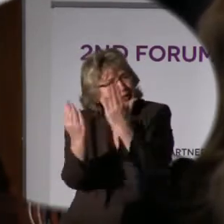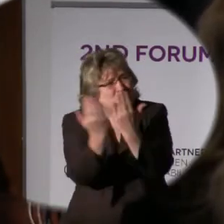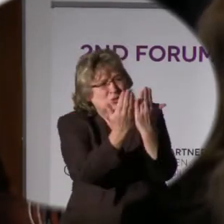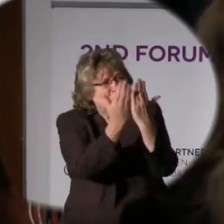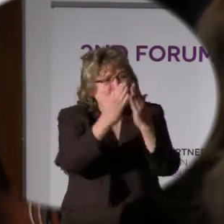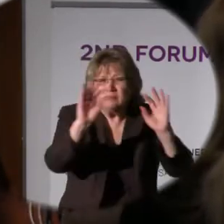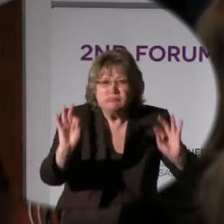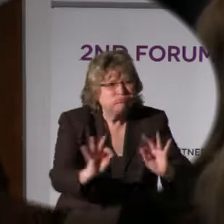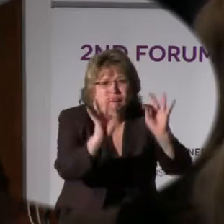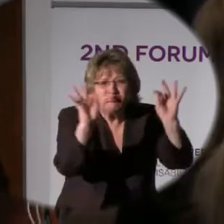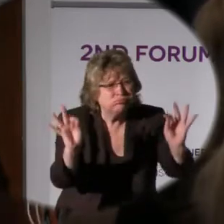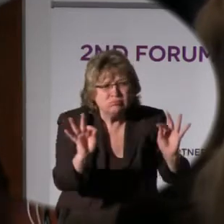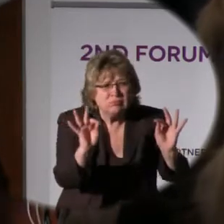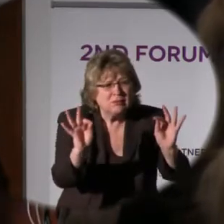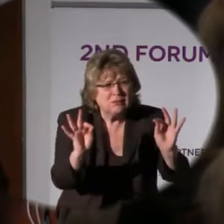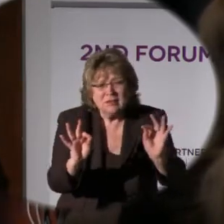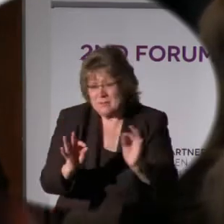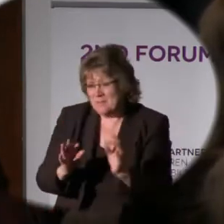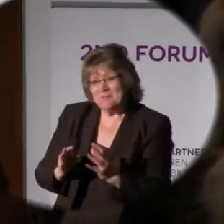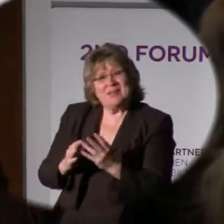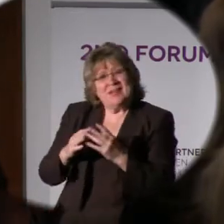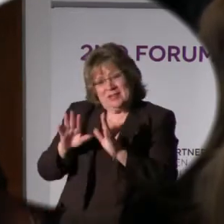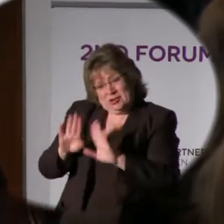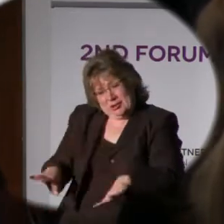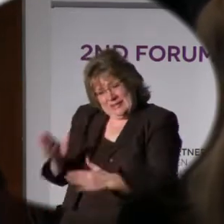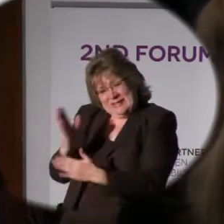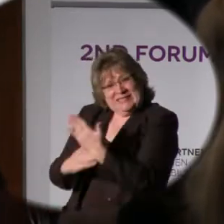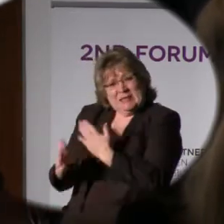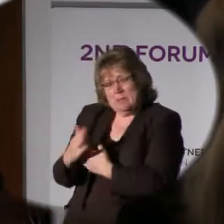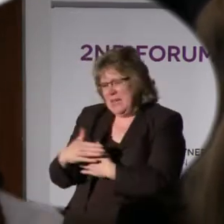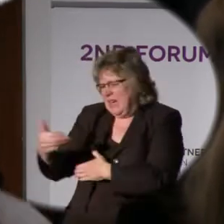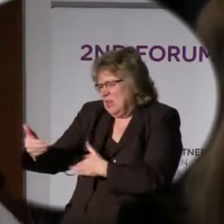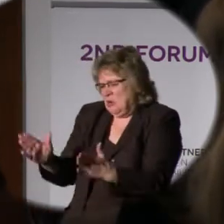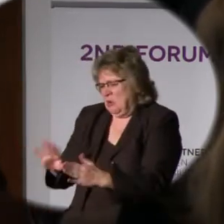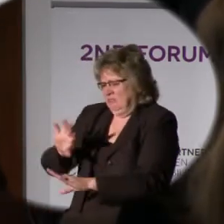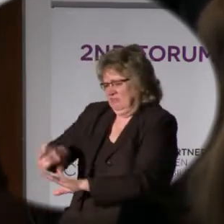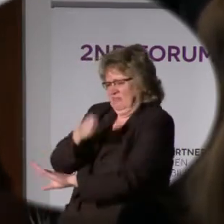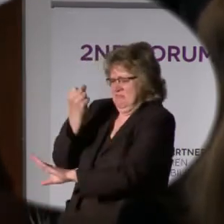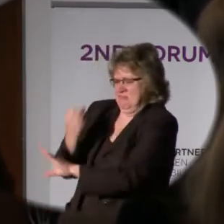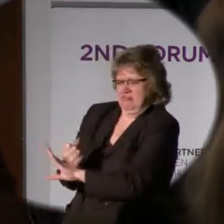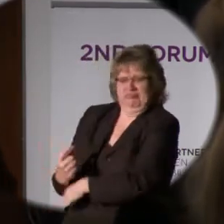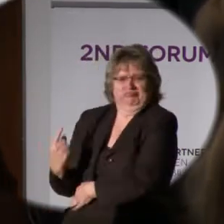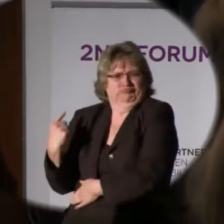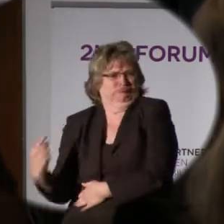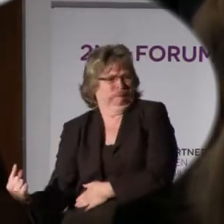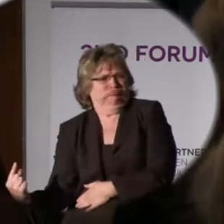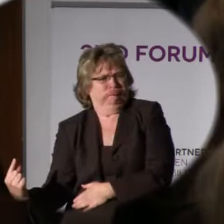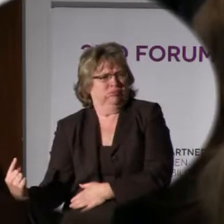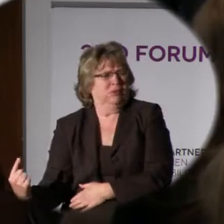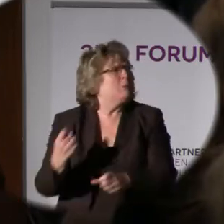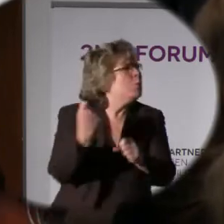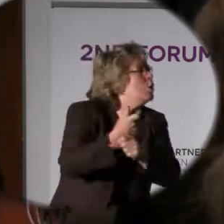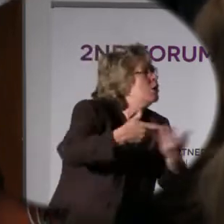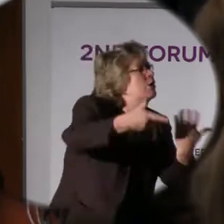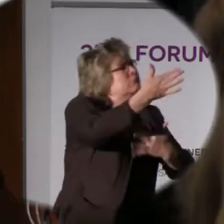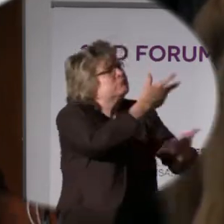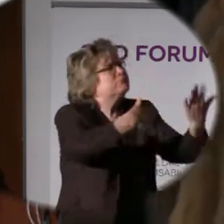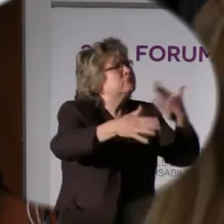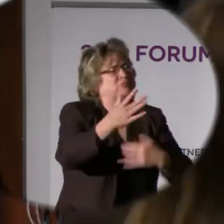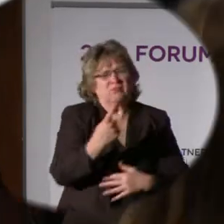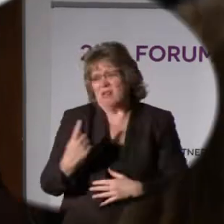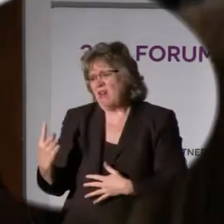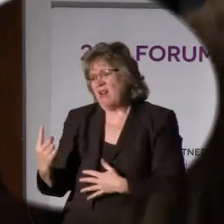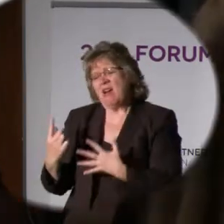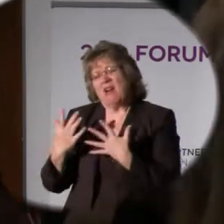day while the child with a disability is left in the house without food. That's where I'm coming